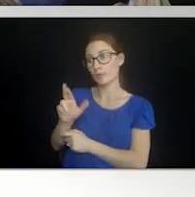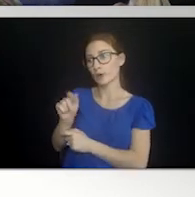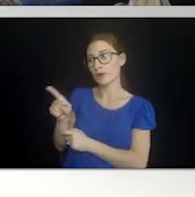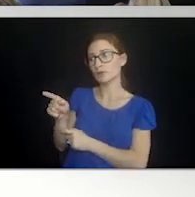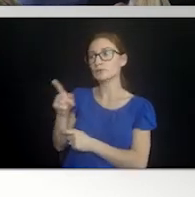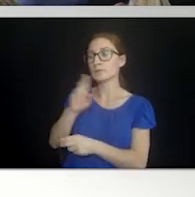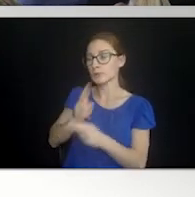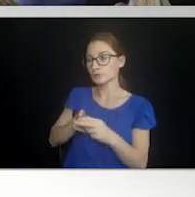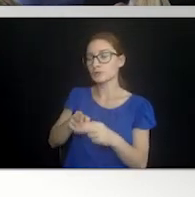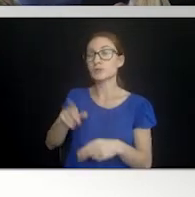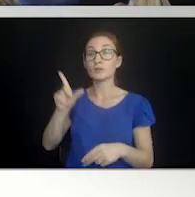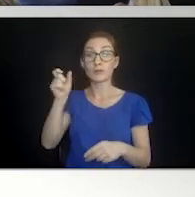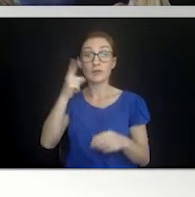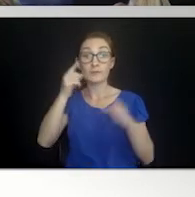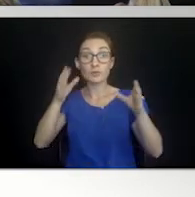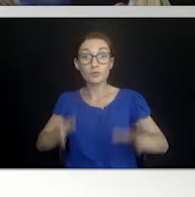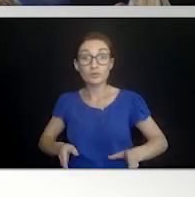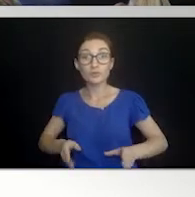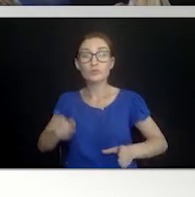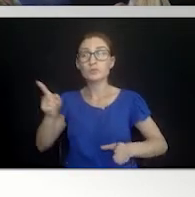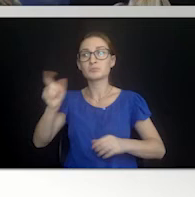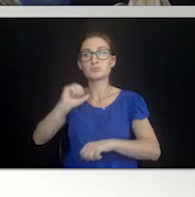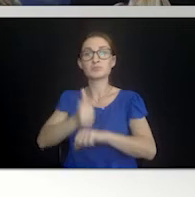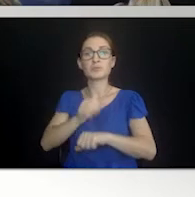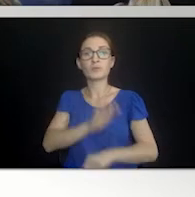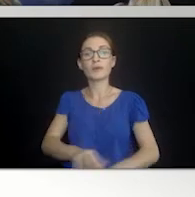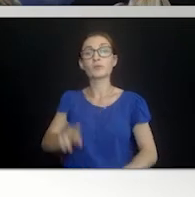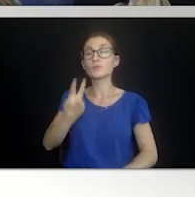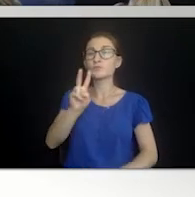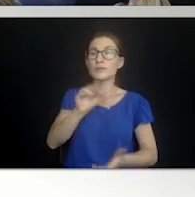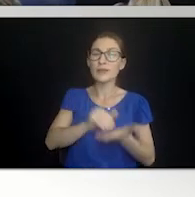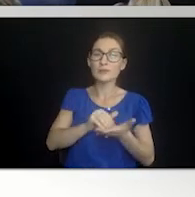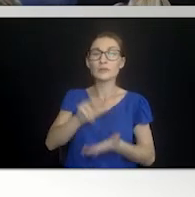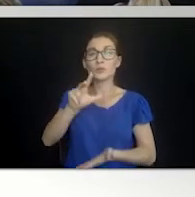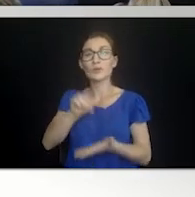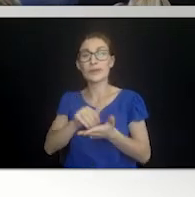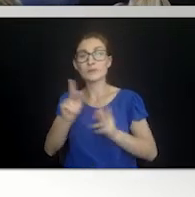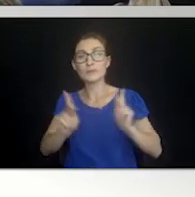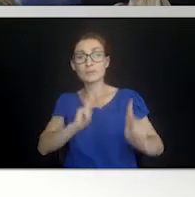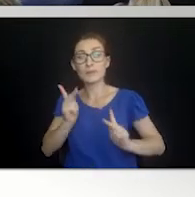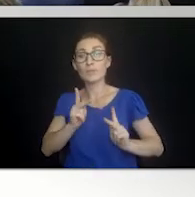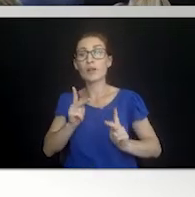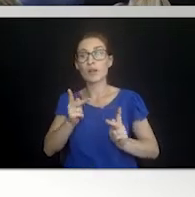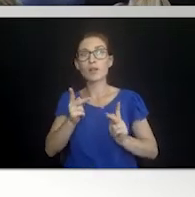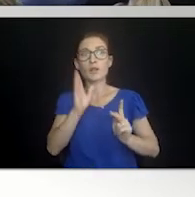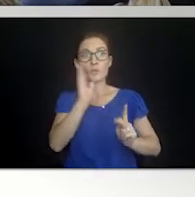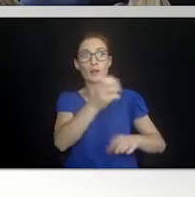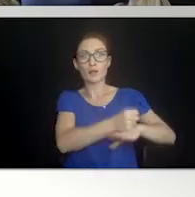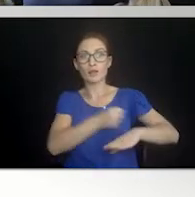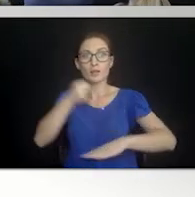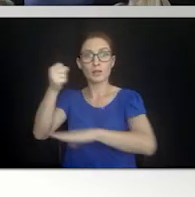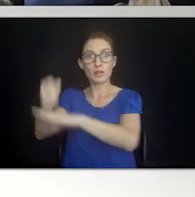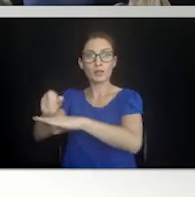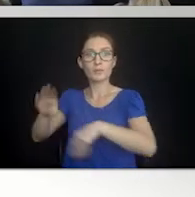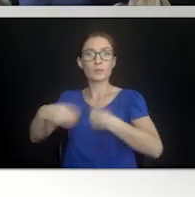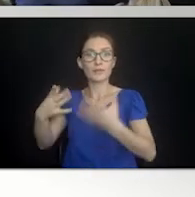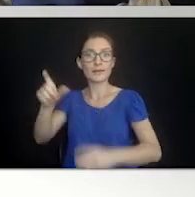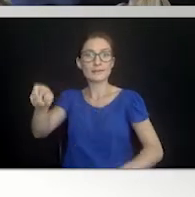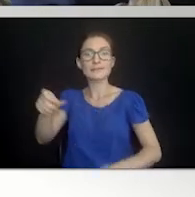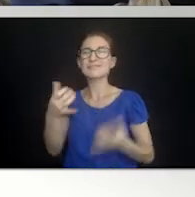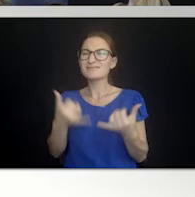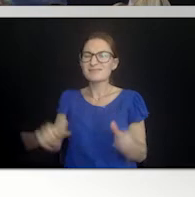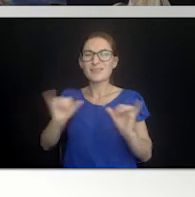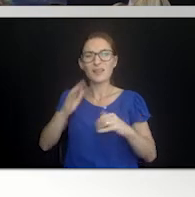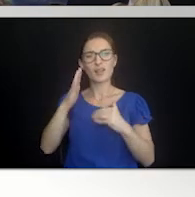Barbara Palmer mention earlier, and also the governor, to take about 2,000 to 3,000 people off the waiting list of the real critical needs. But we're still talking about